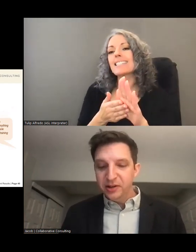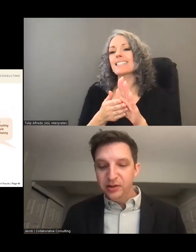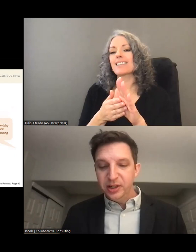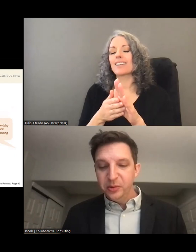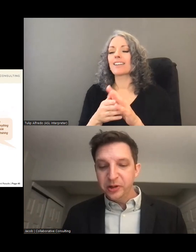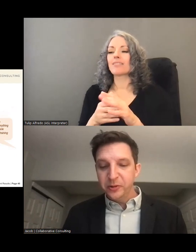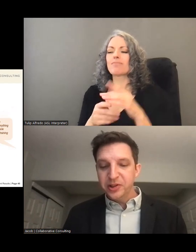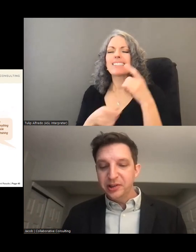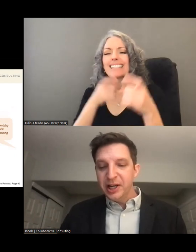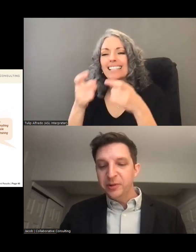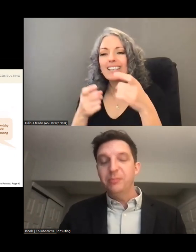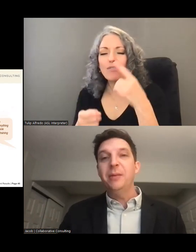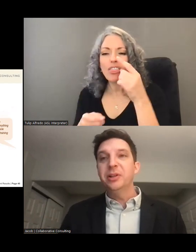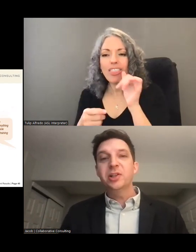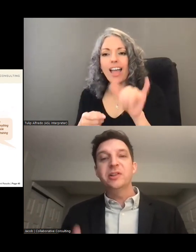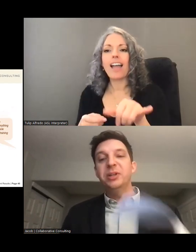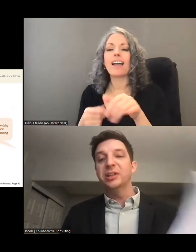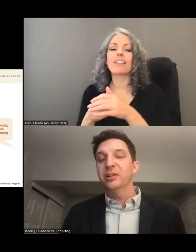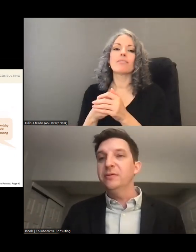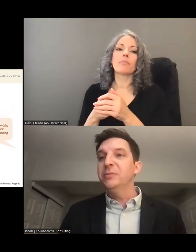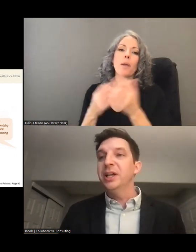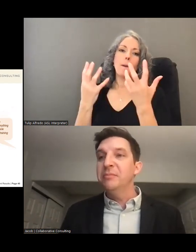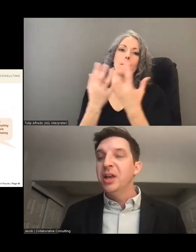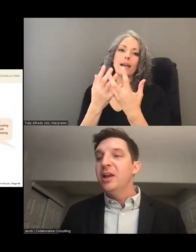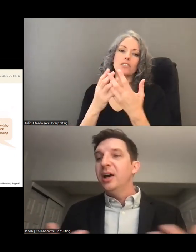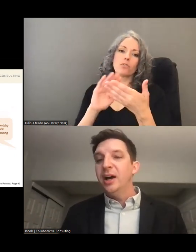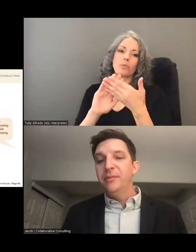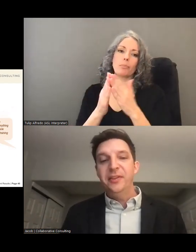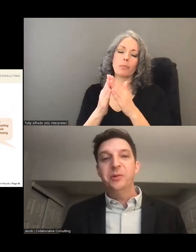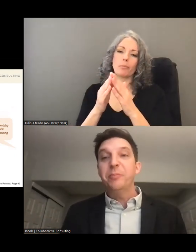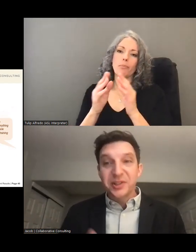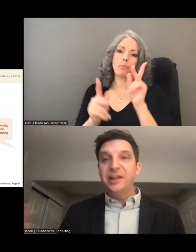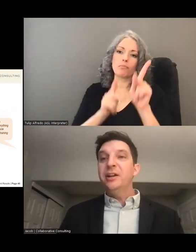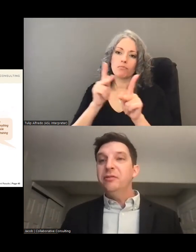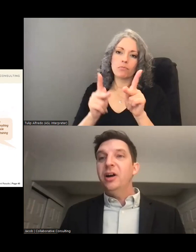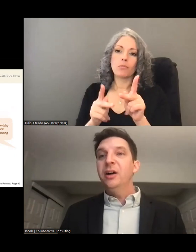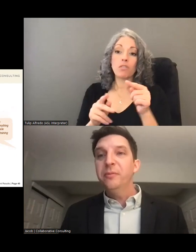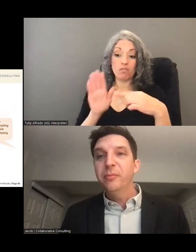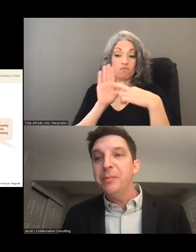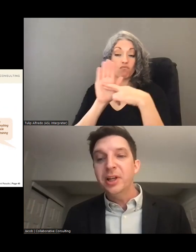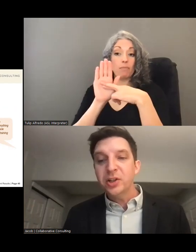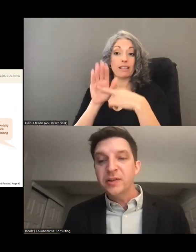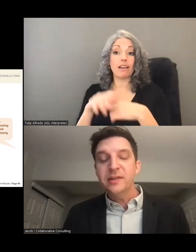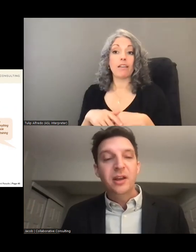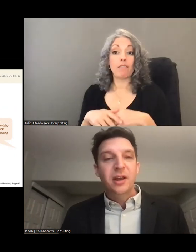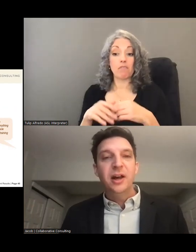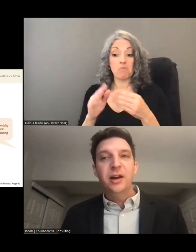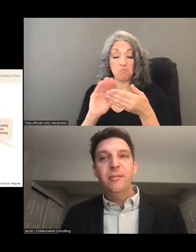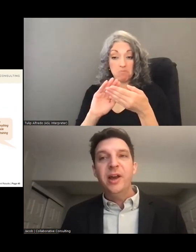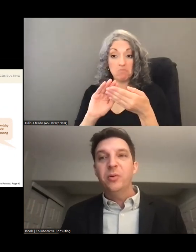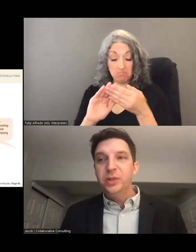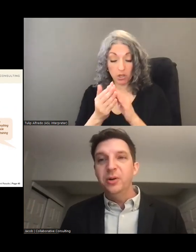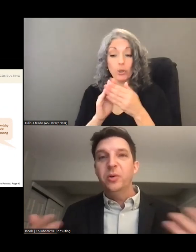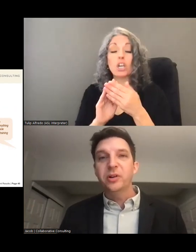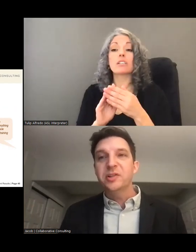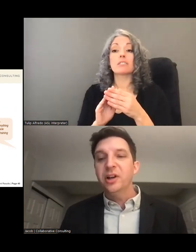that the workforce is aligned with the populations being served, meaning that they're representative of populations,